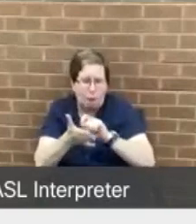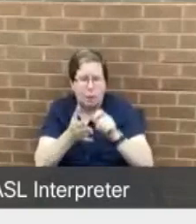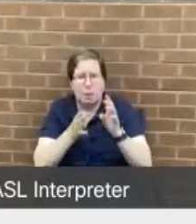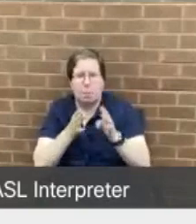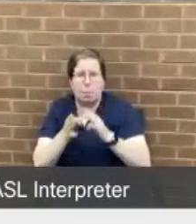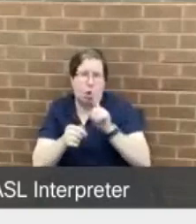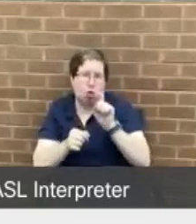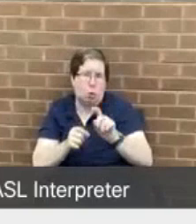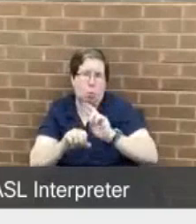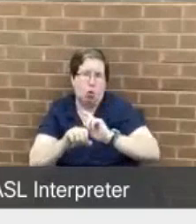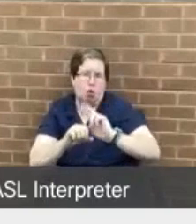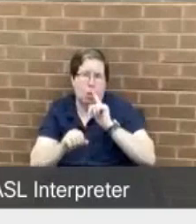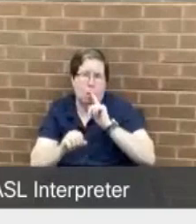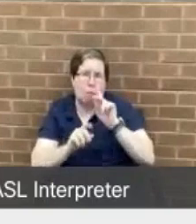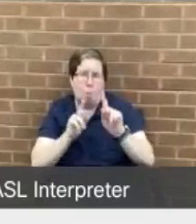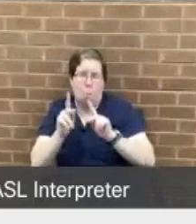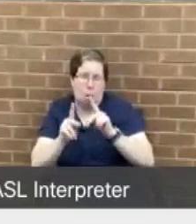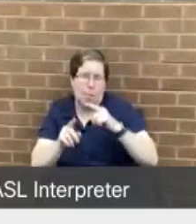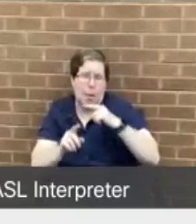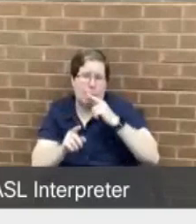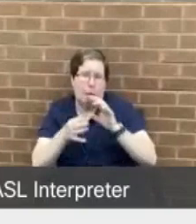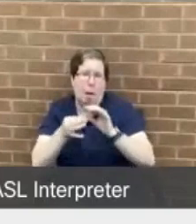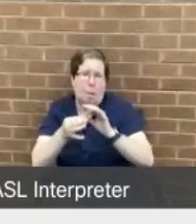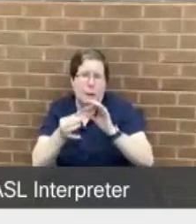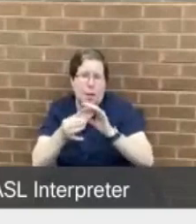to be available for public comment by the end of this year.